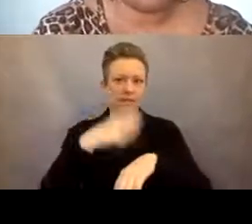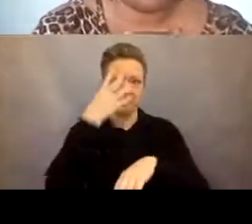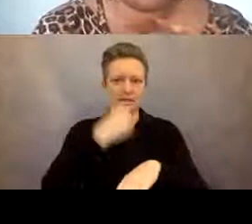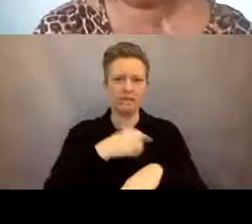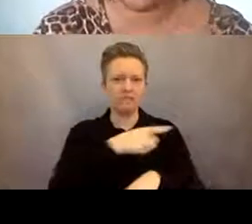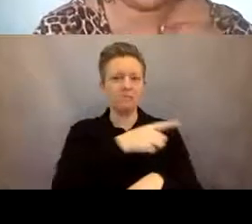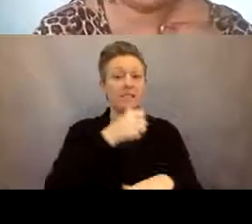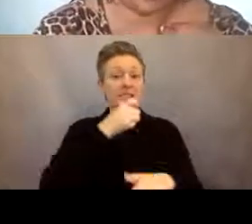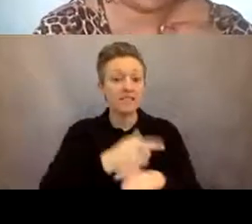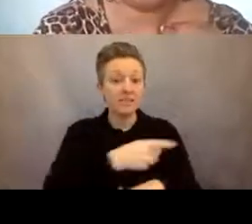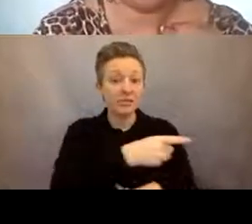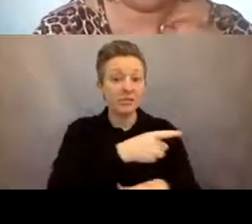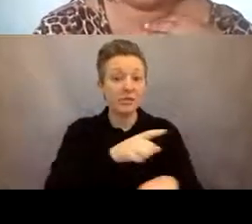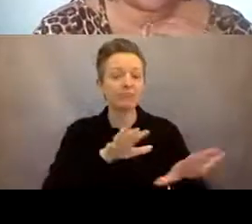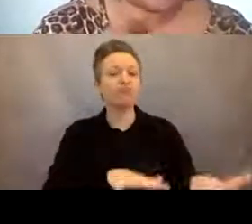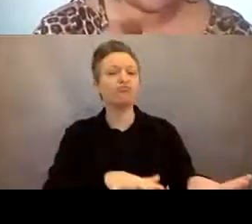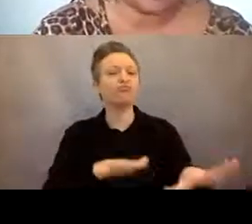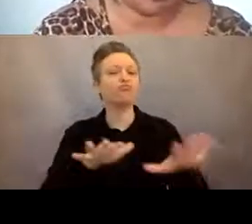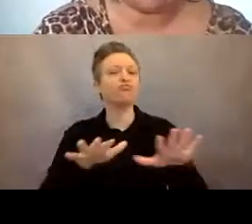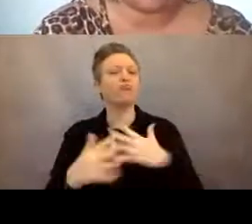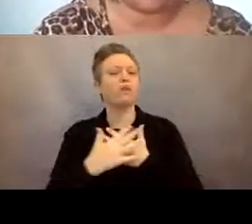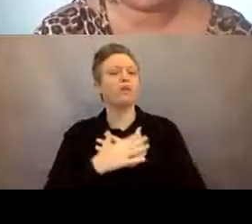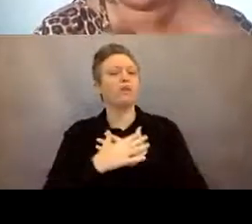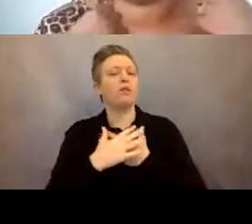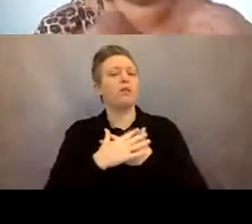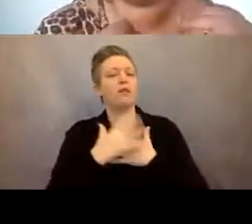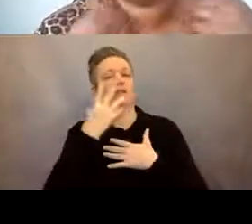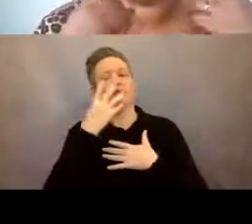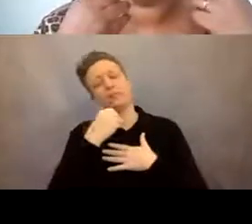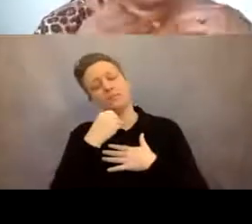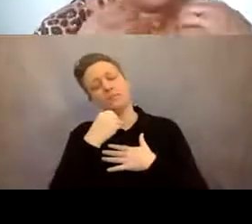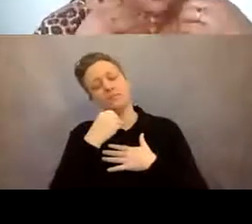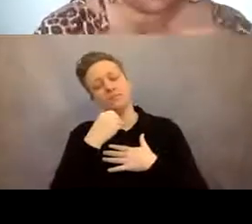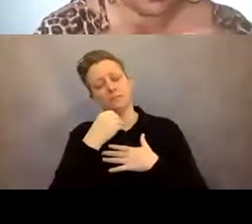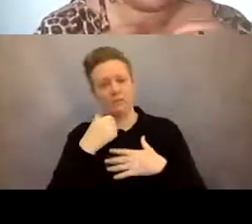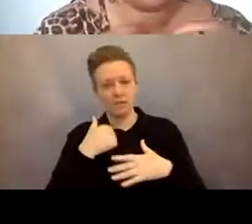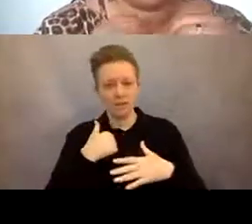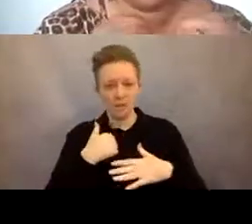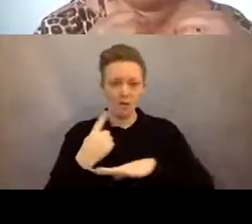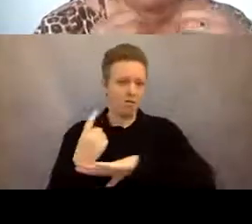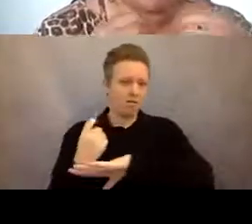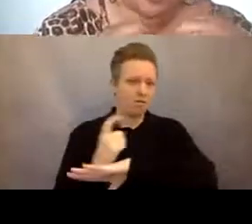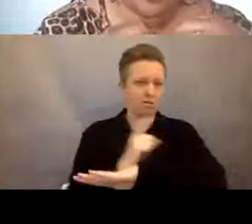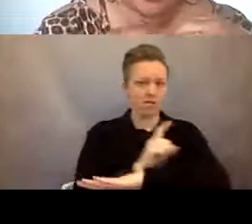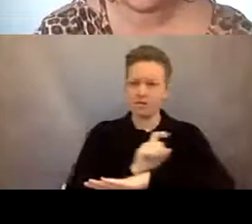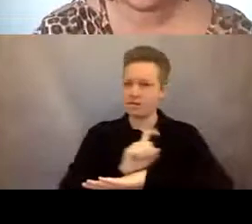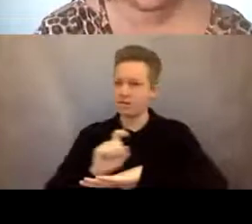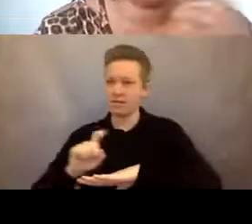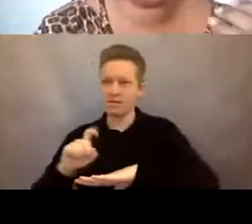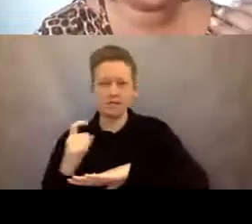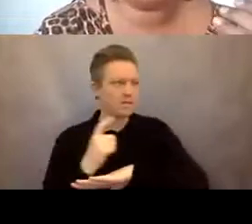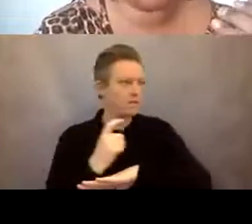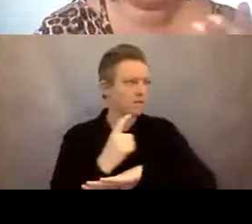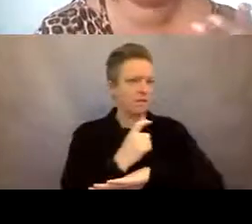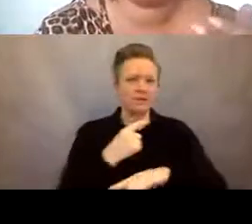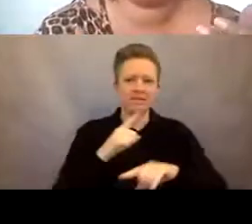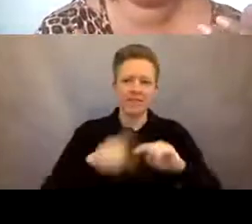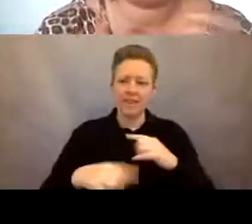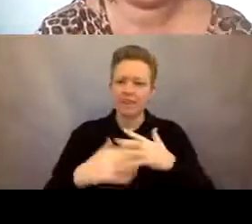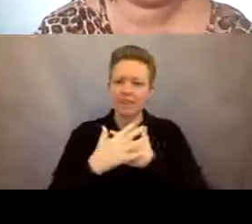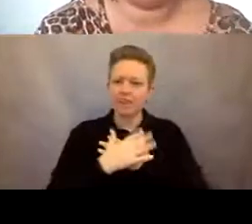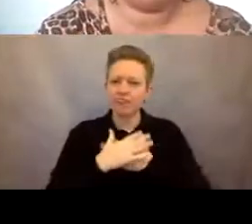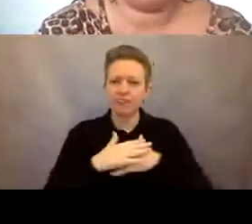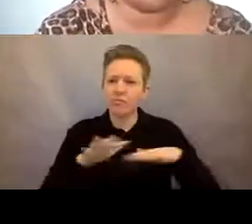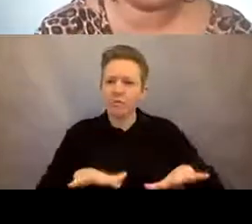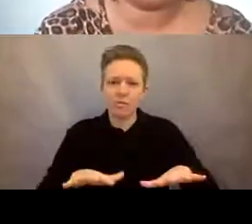up, I'm pacing back and forth. I can't calm down. I have so much adrenaline in my body. I was up probably for